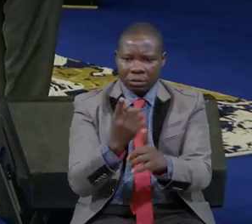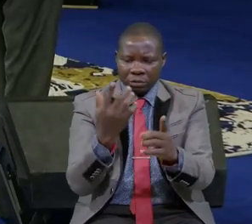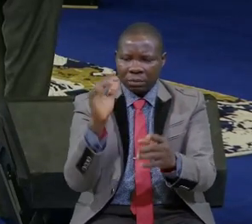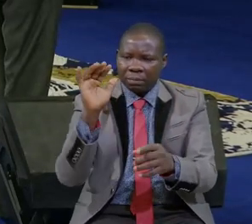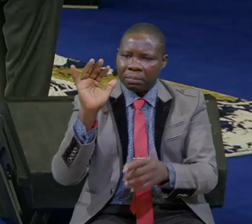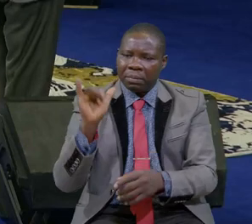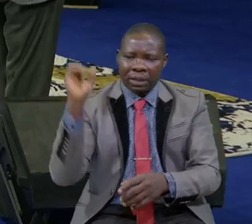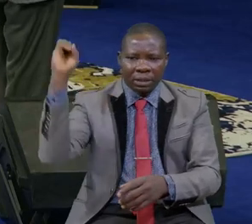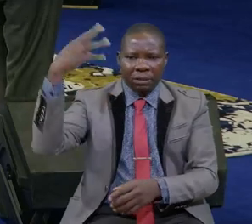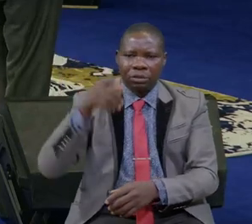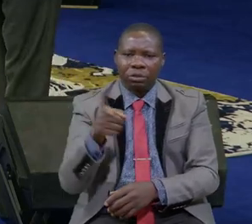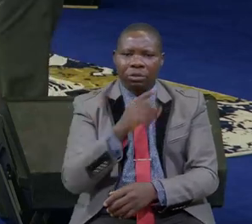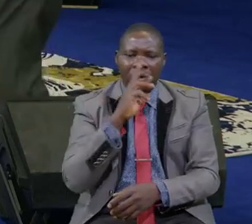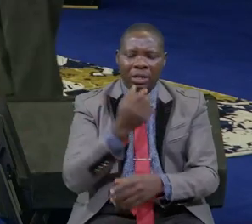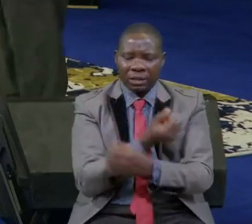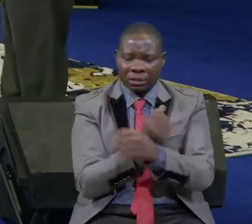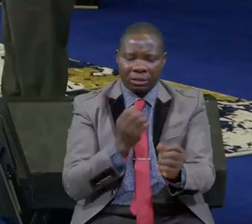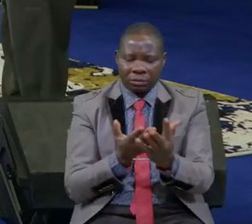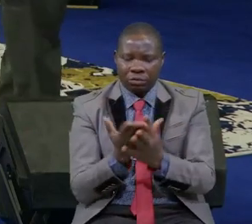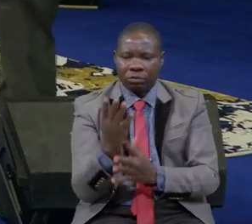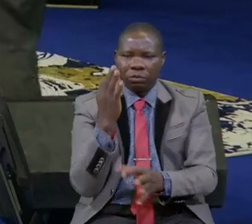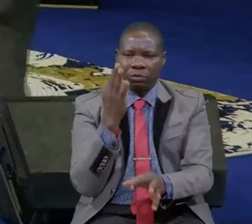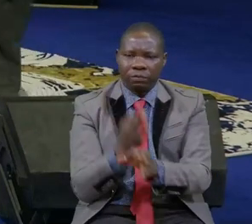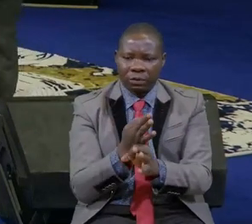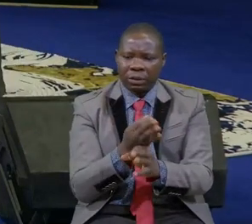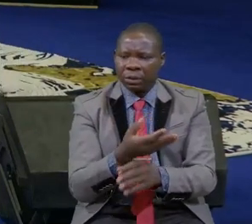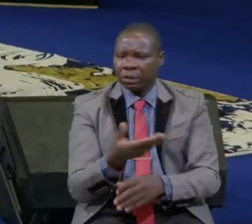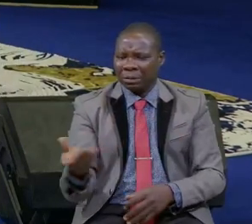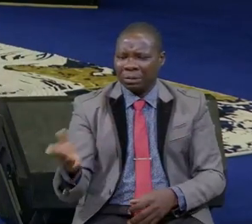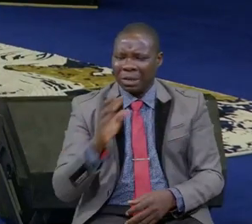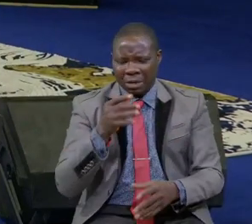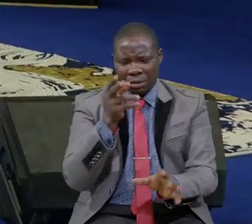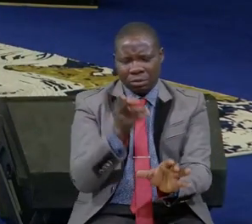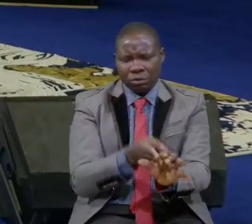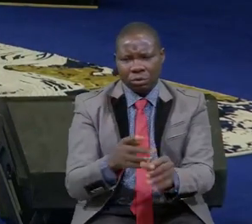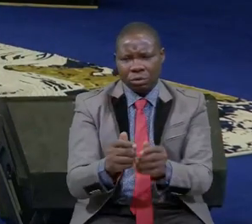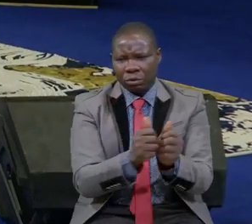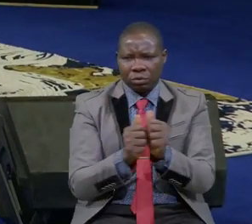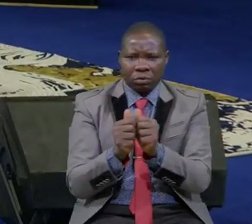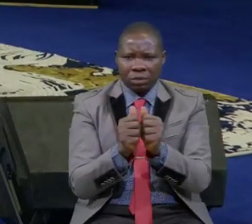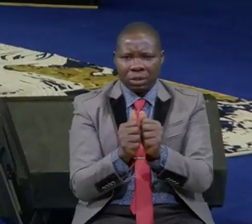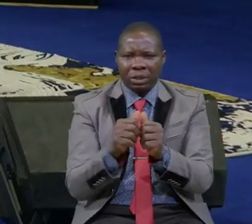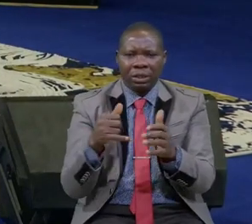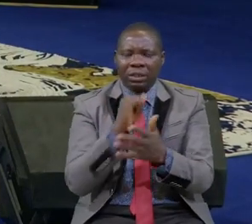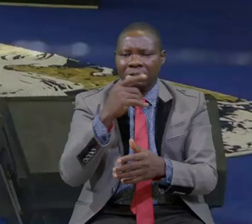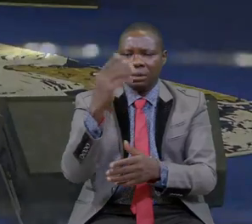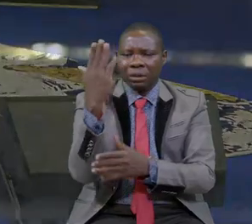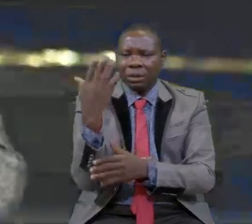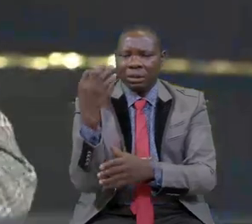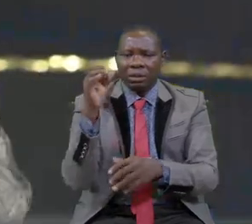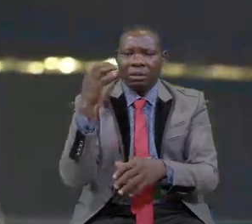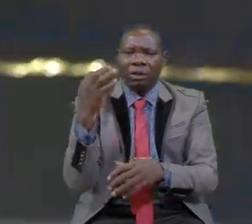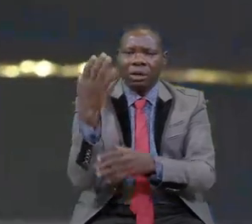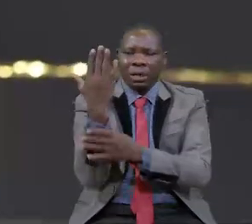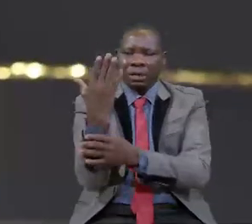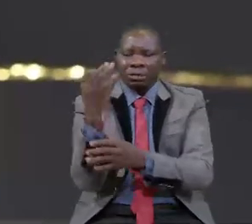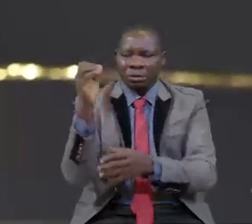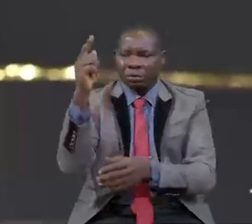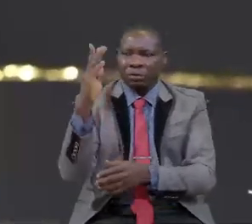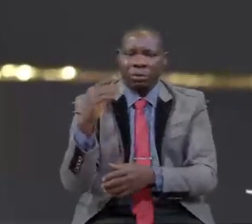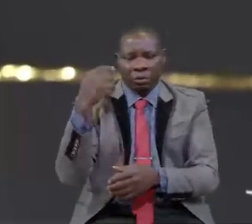are joined together. It's the hand of God from heaven that provides the grace. And it is the heart